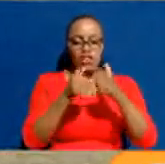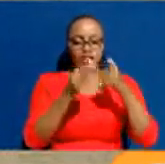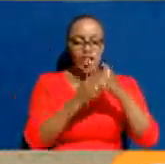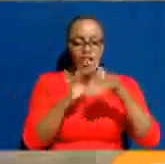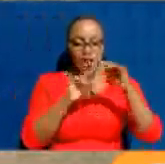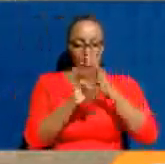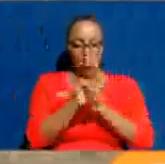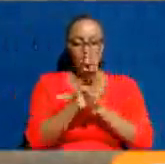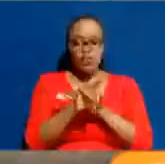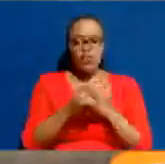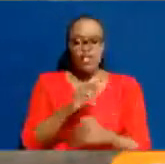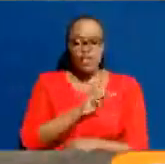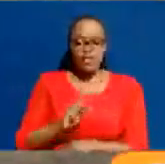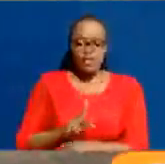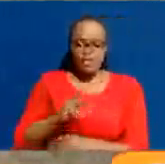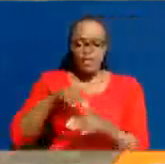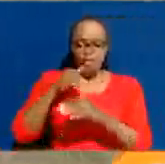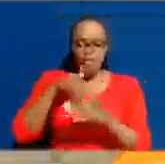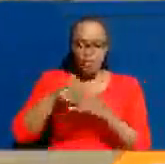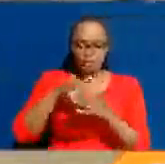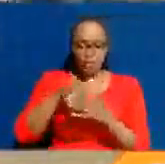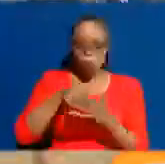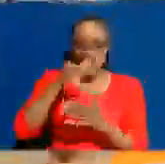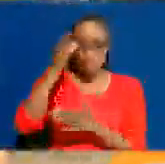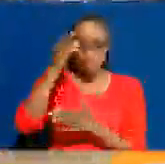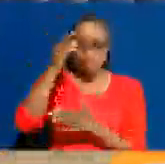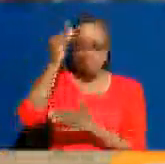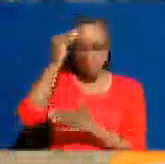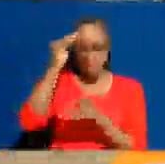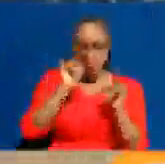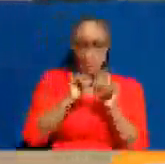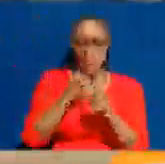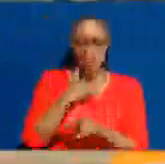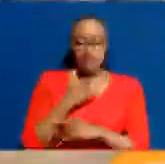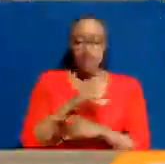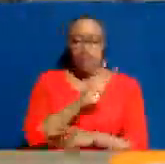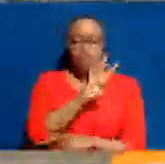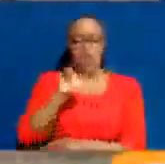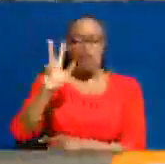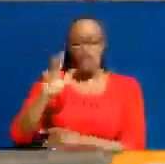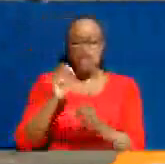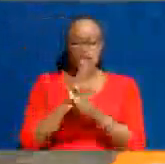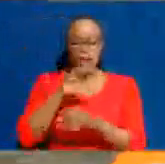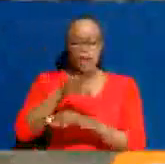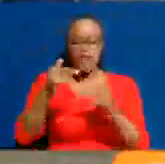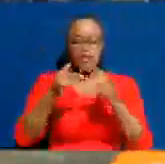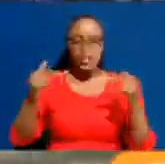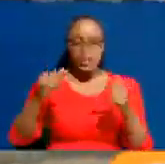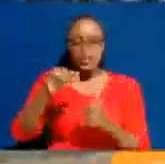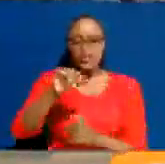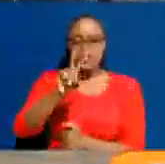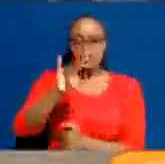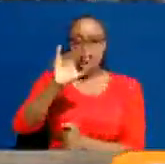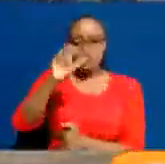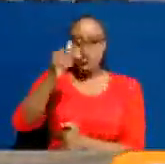goals. Kings Football Academy won the match coveted title in the under 15 category after scoring 4-3 in penalties against Sindo Victoria